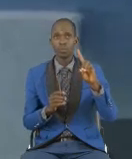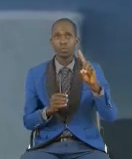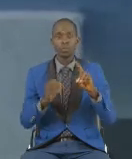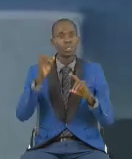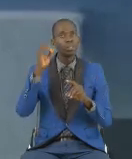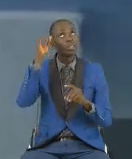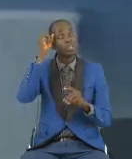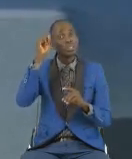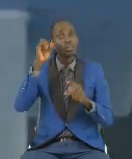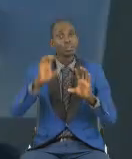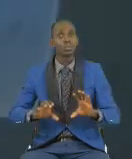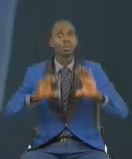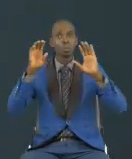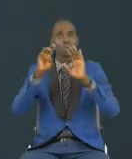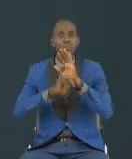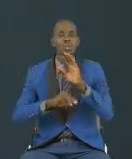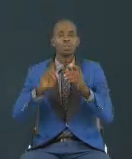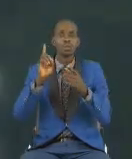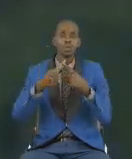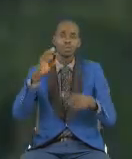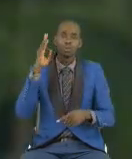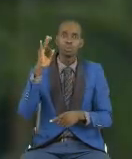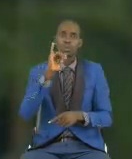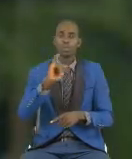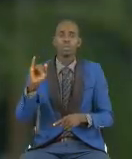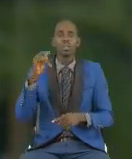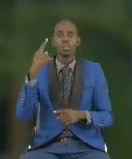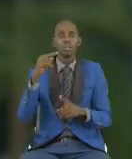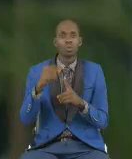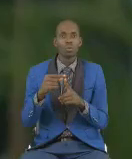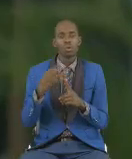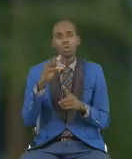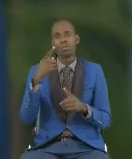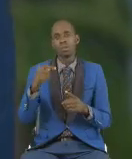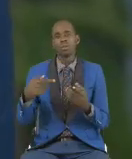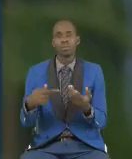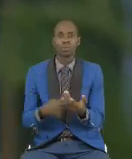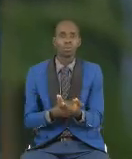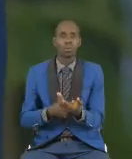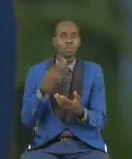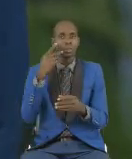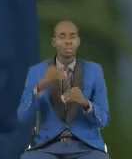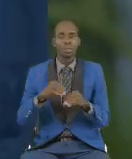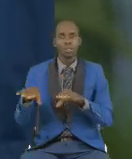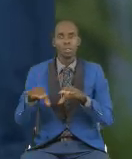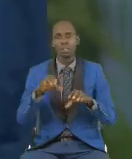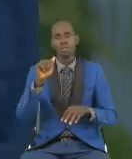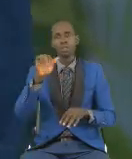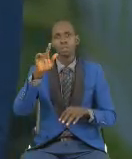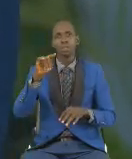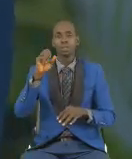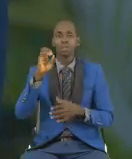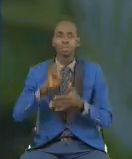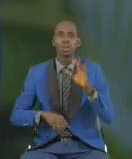to preaching the word of the gospel. Acts chapter 4 again, verse